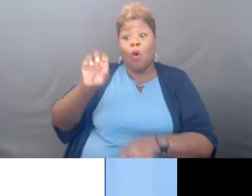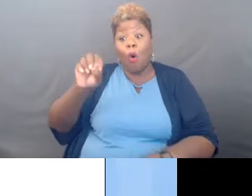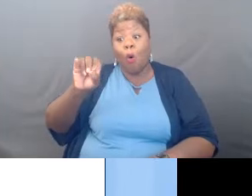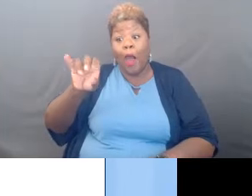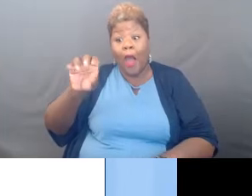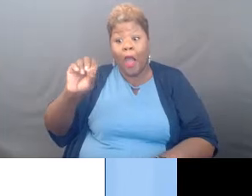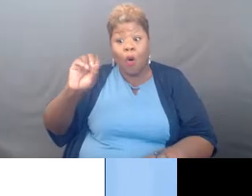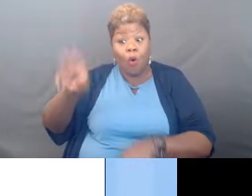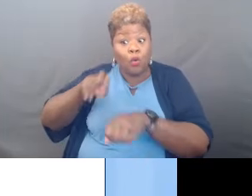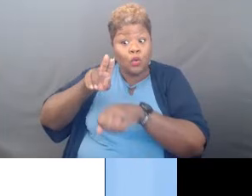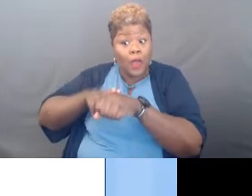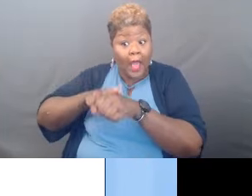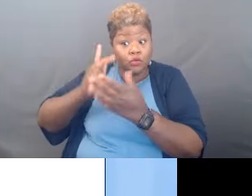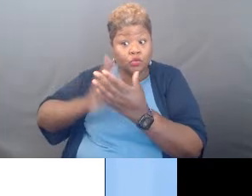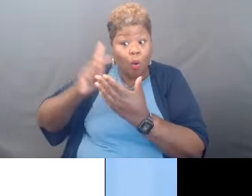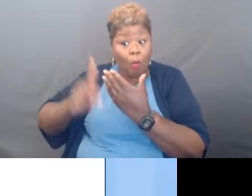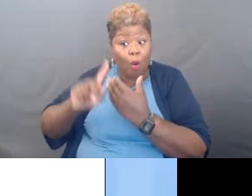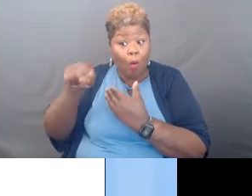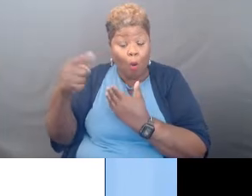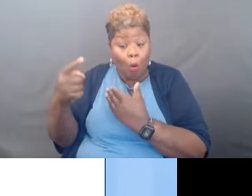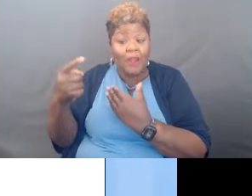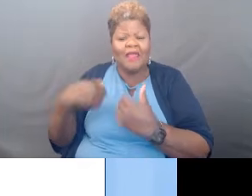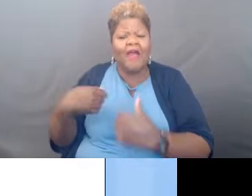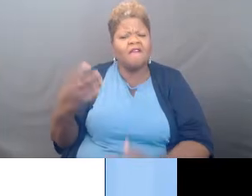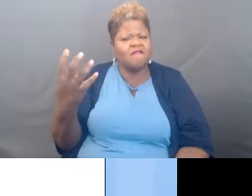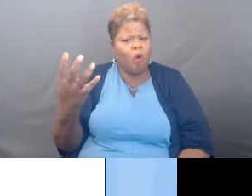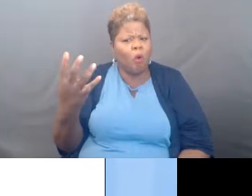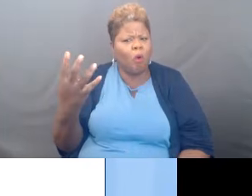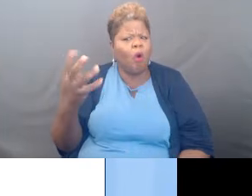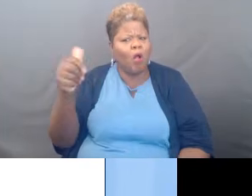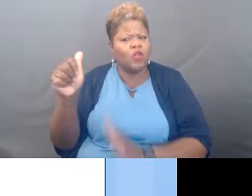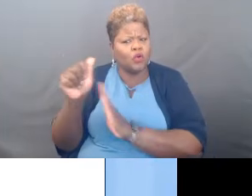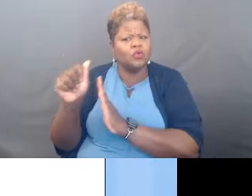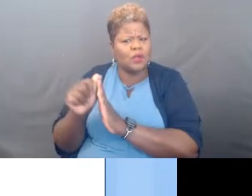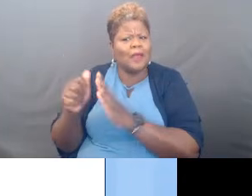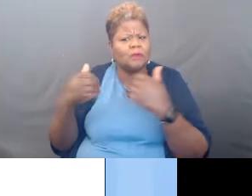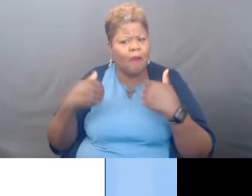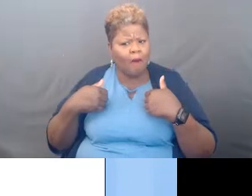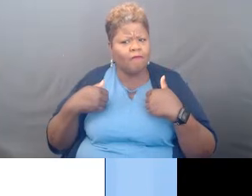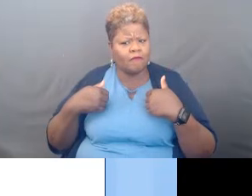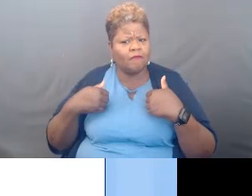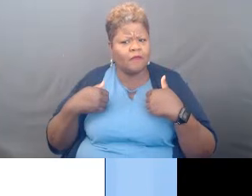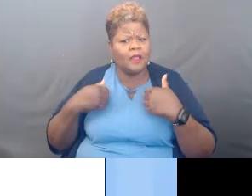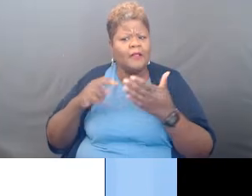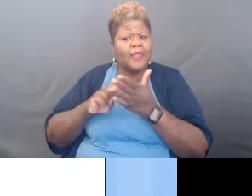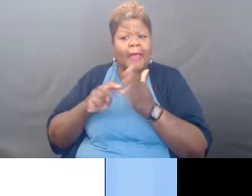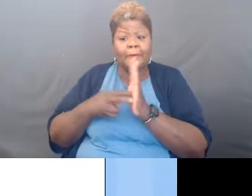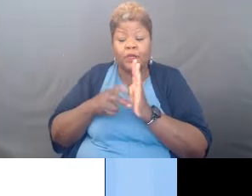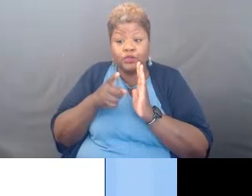national program. I want to say there's 4 other states out there that has a national program, which means you